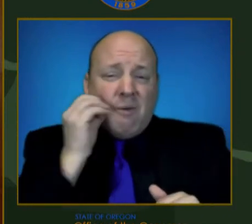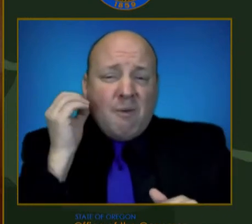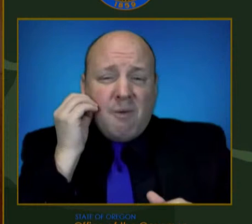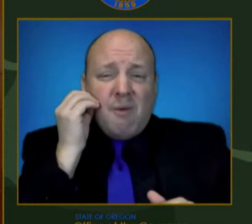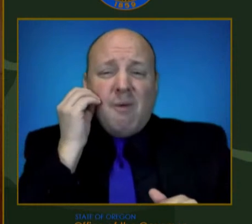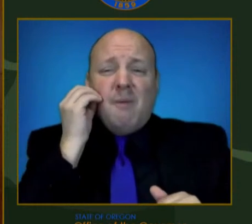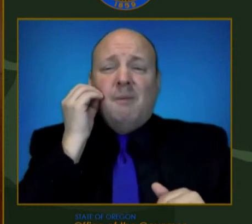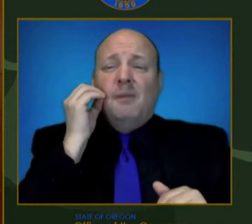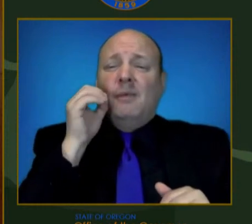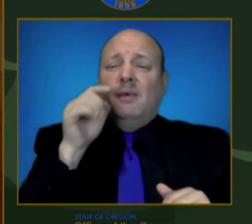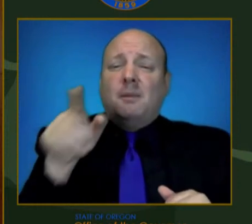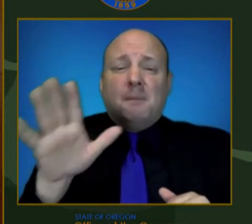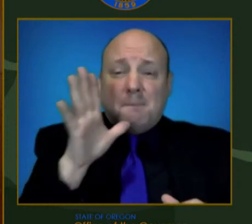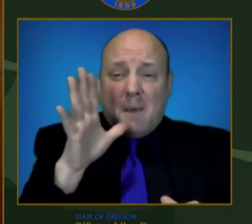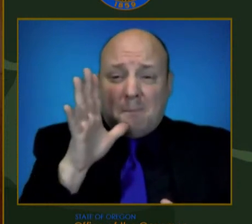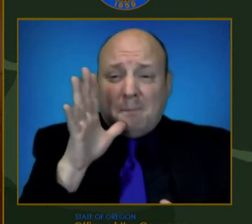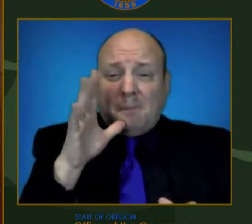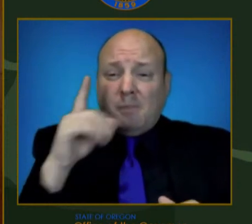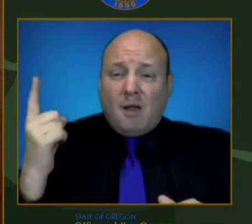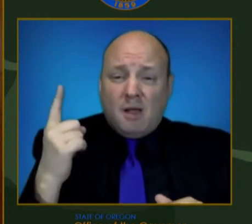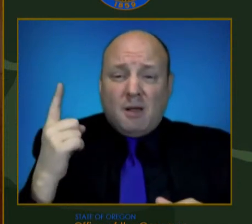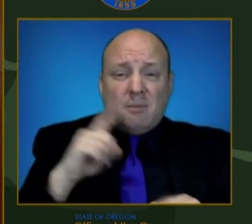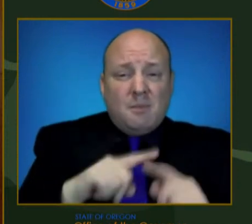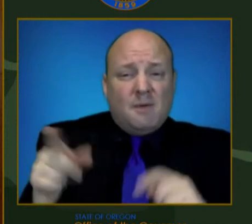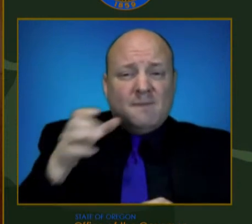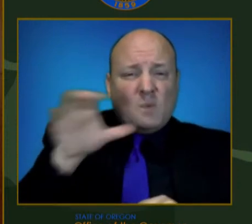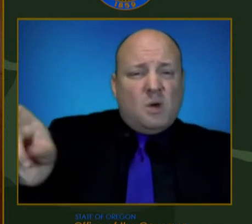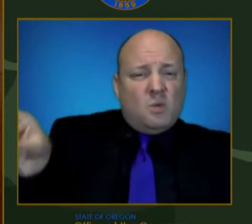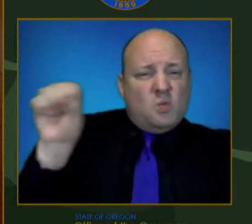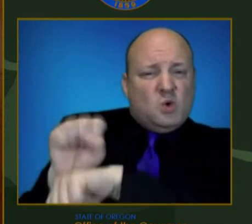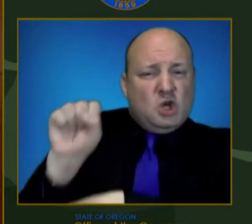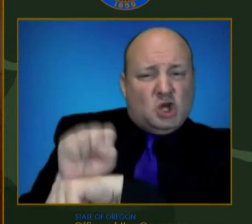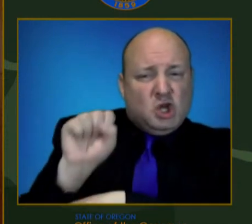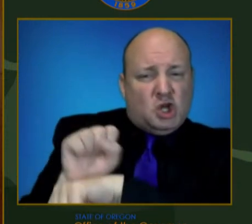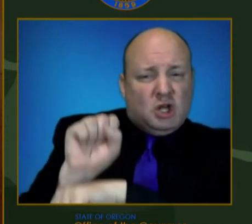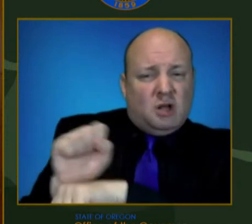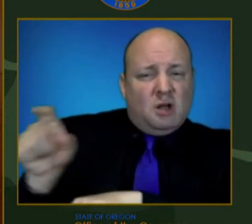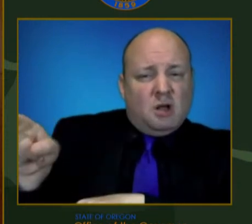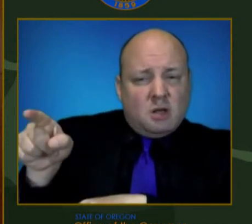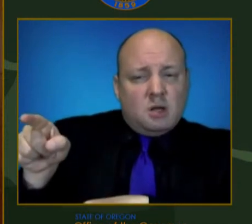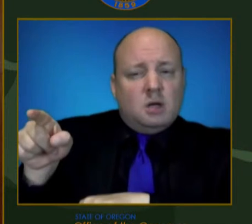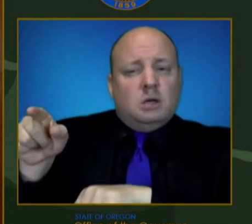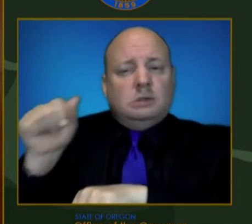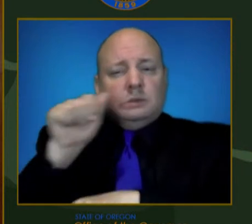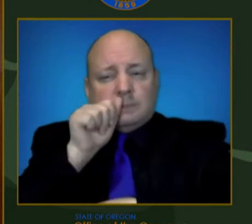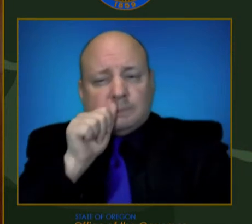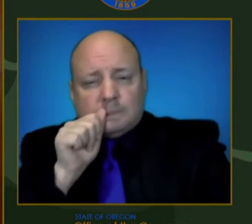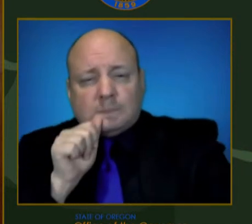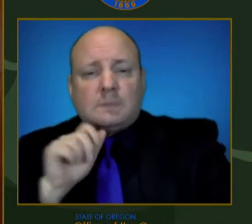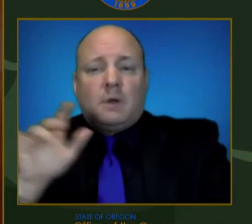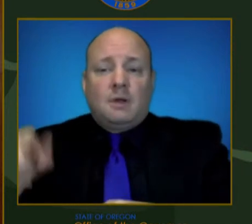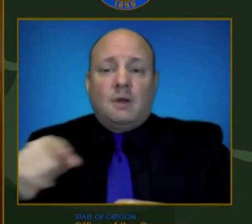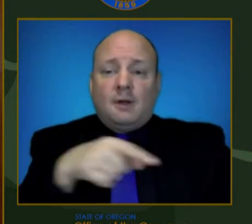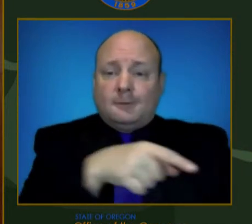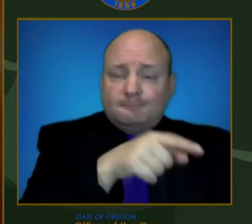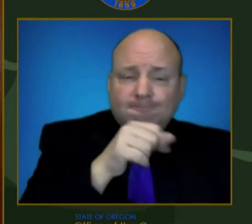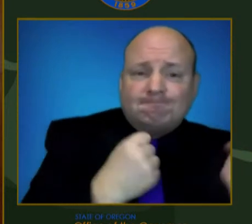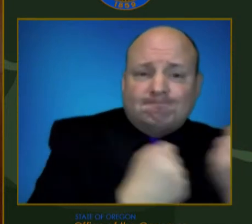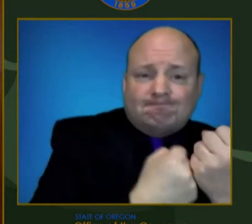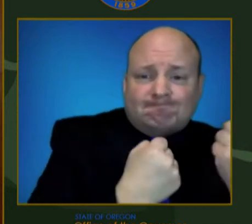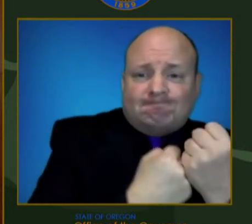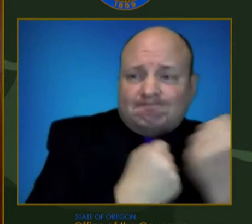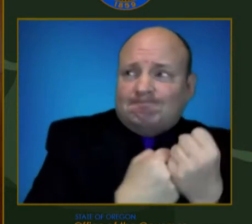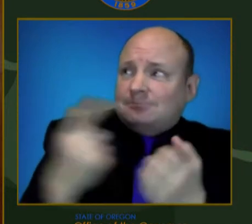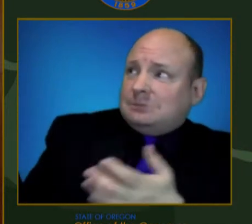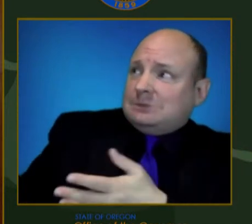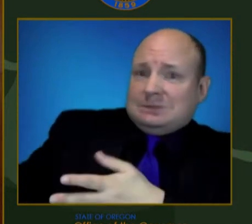mom. When her mother was forced out of work due to an injury, Ada started to work supporting their household. Picking